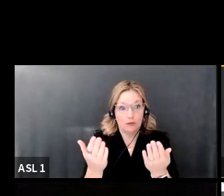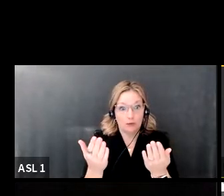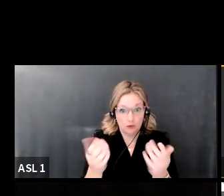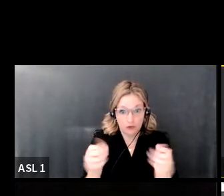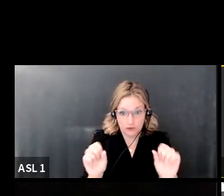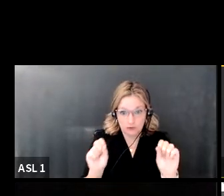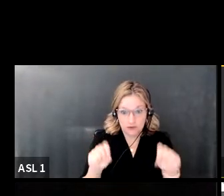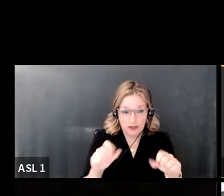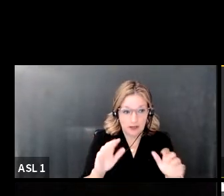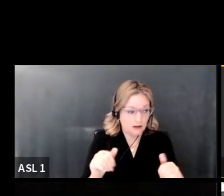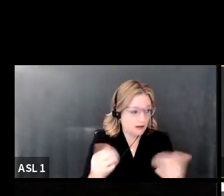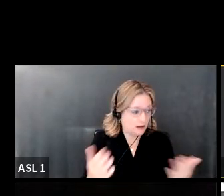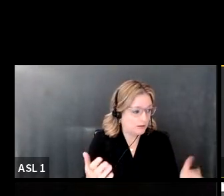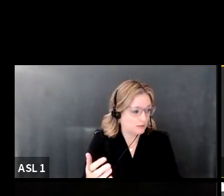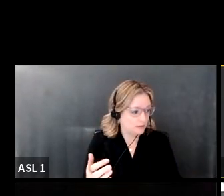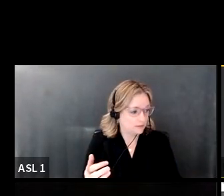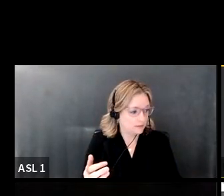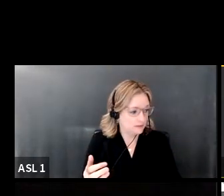okay